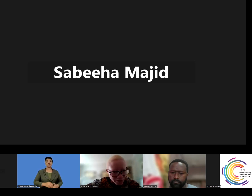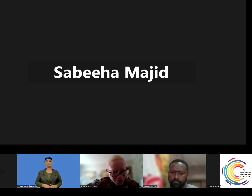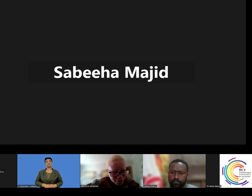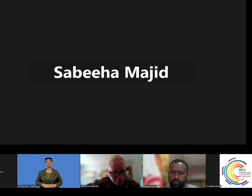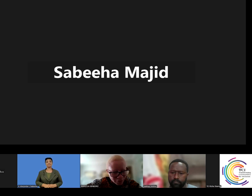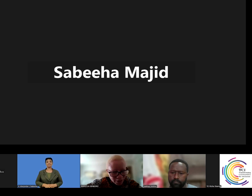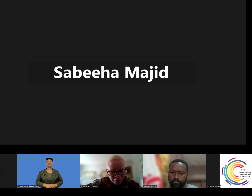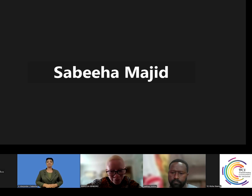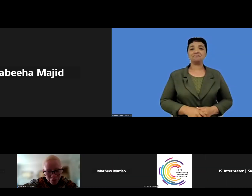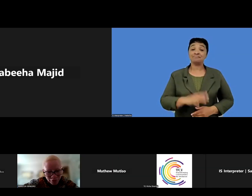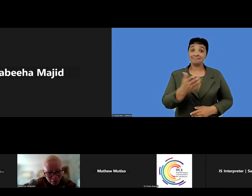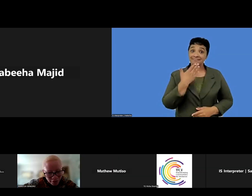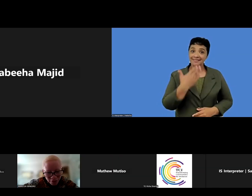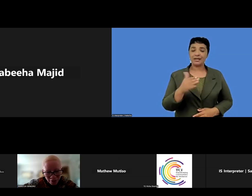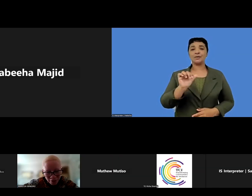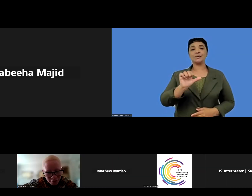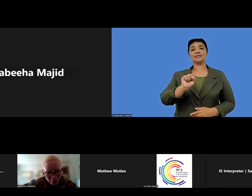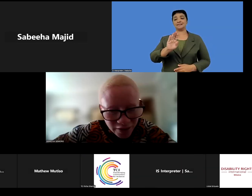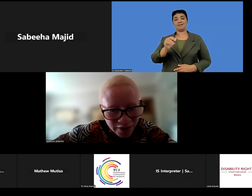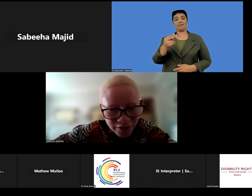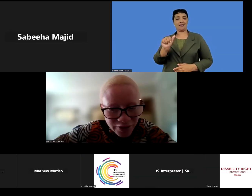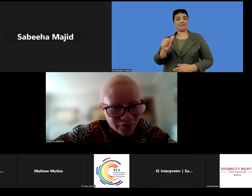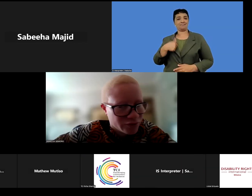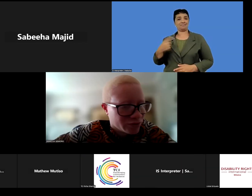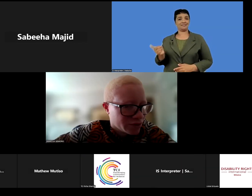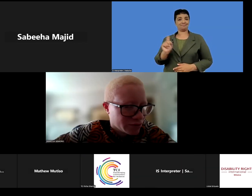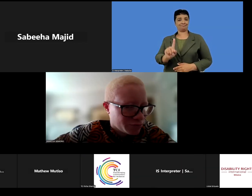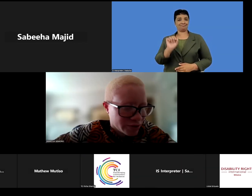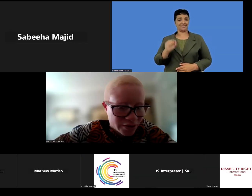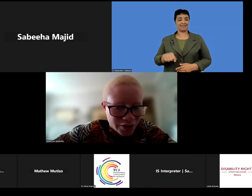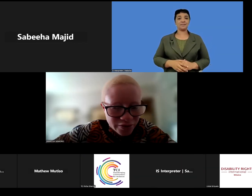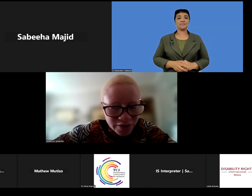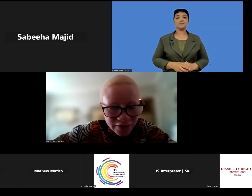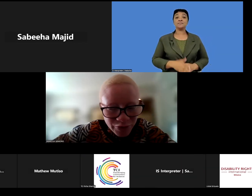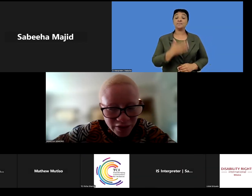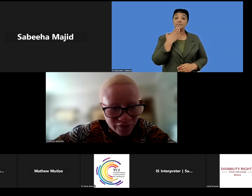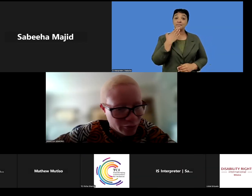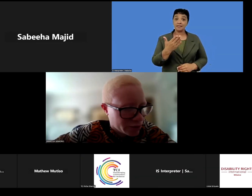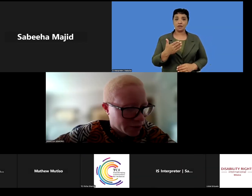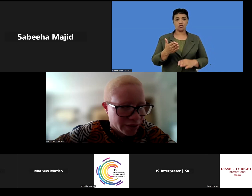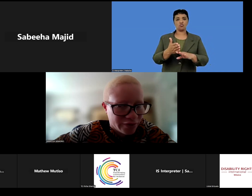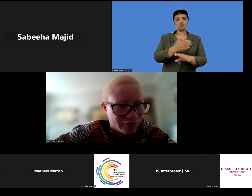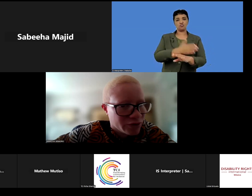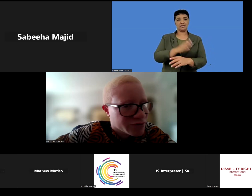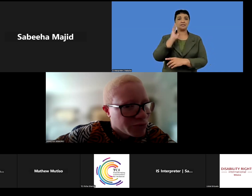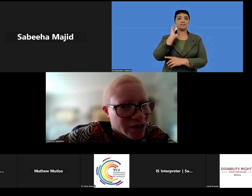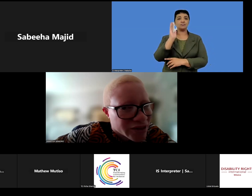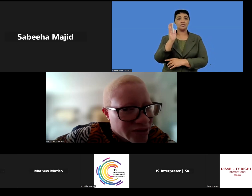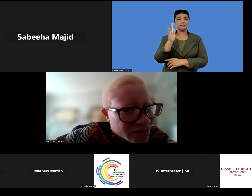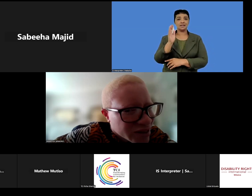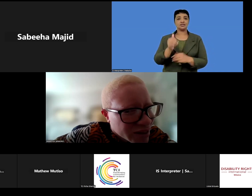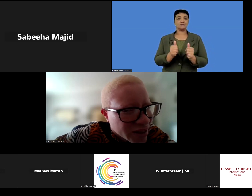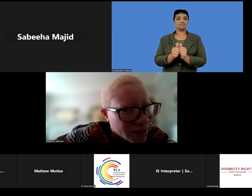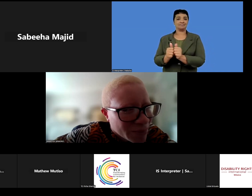so much, Sabiha, for the opportunity. And thank you for all the presentations that have been given by my fellow